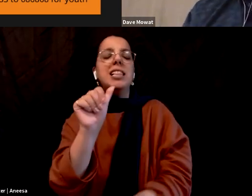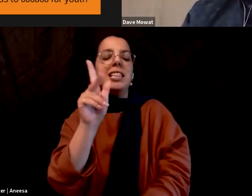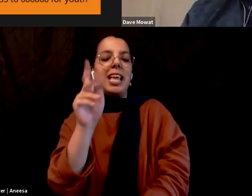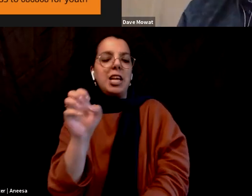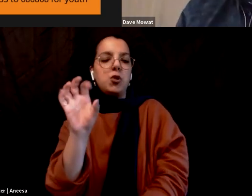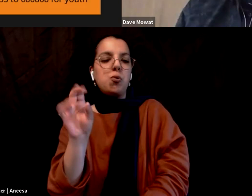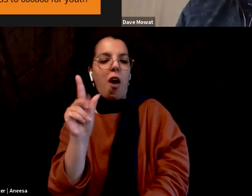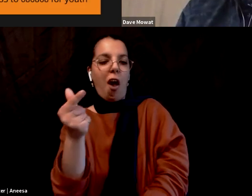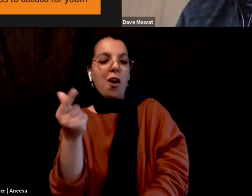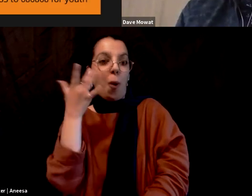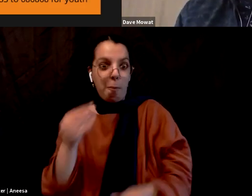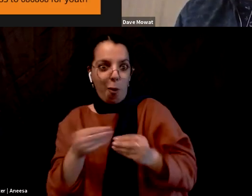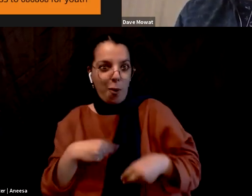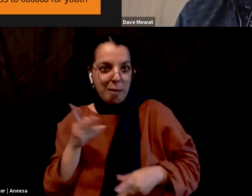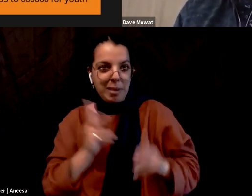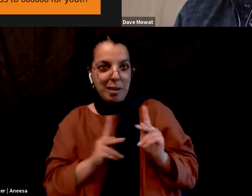So at the Bay of Quinte,